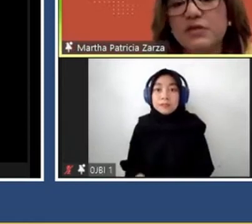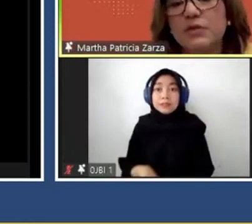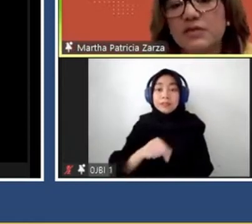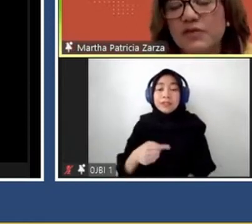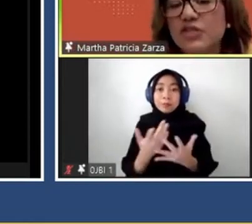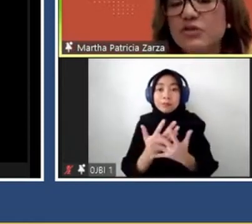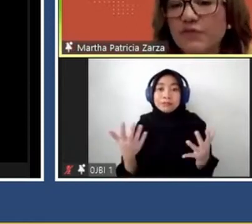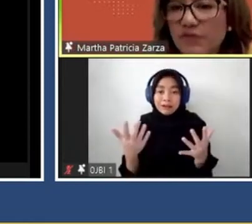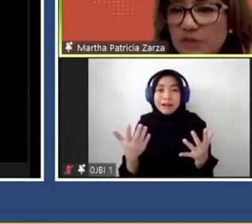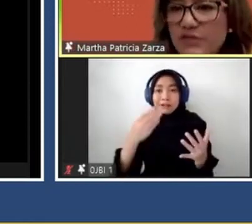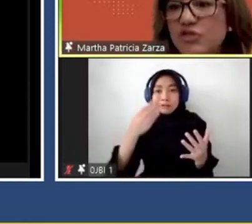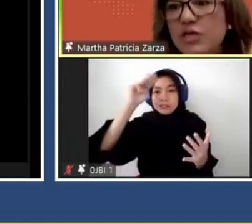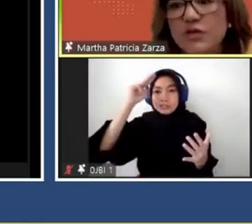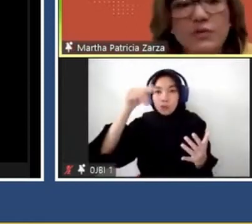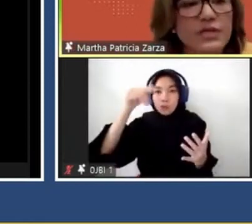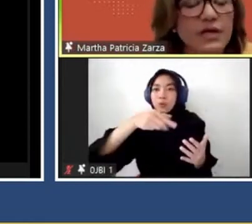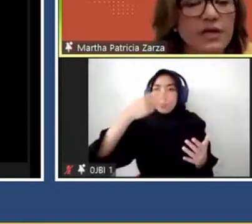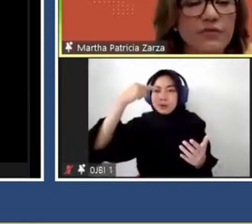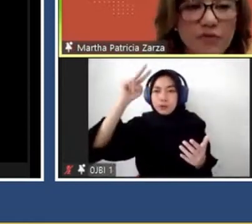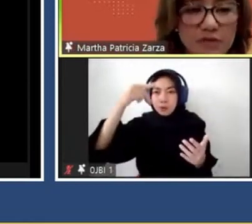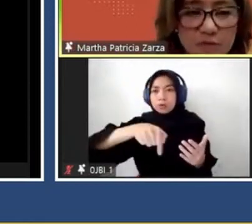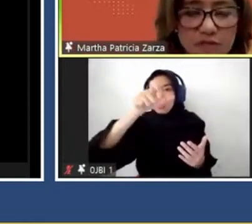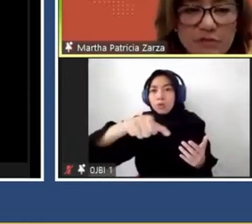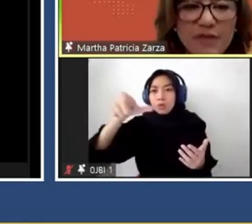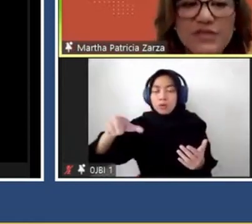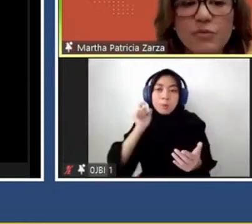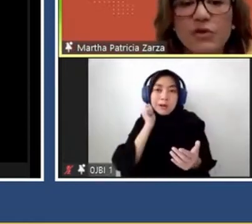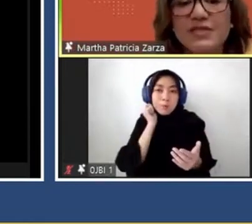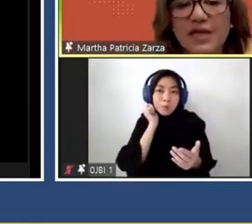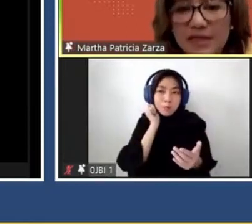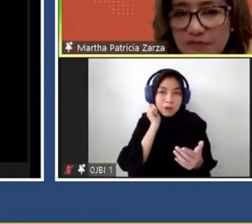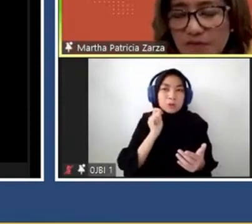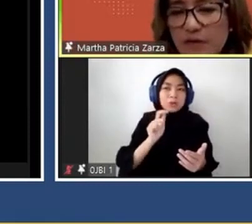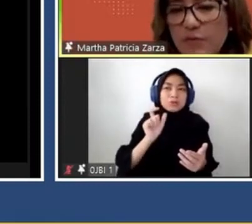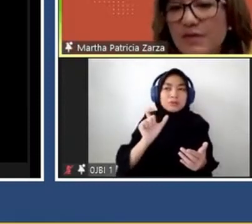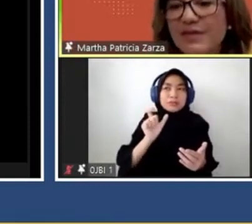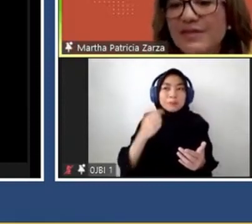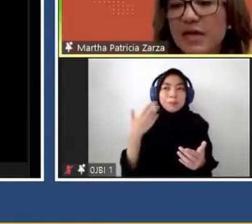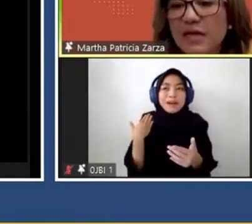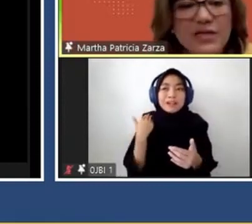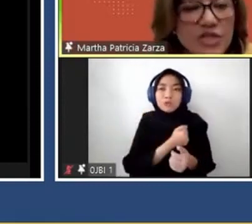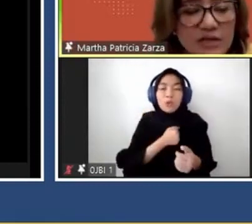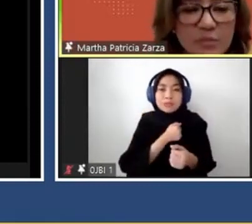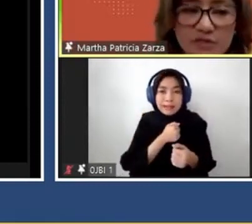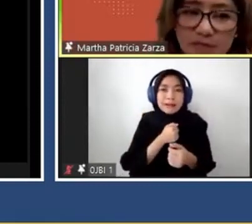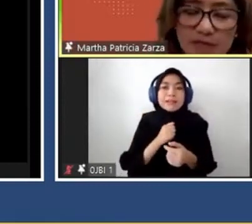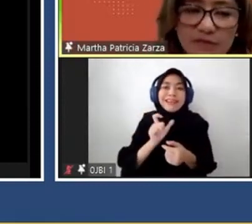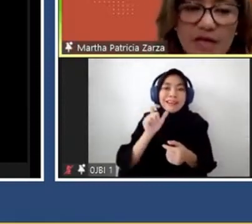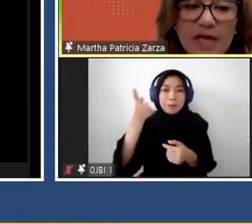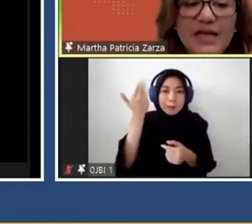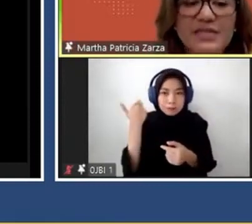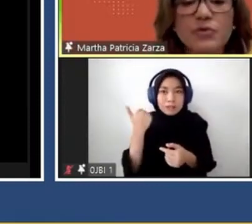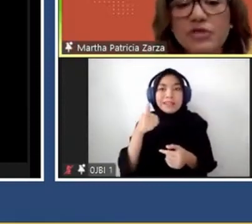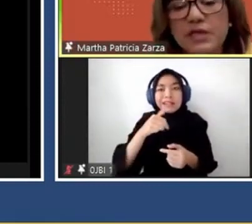has perpetuated traditional female social roles. For this reason, this work is identified within the design and gender